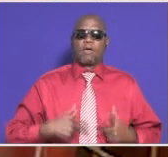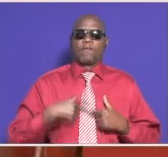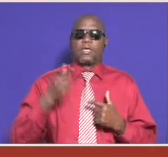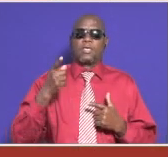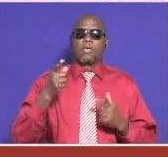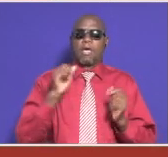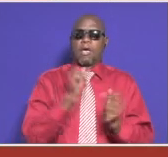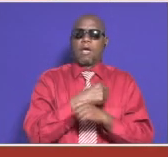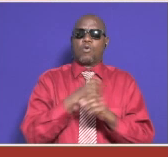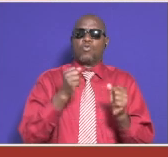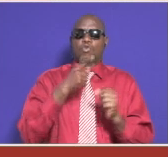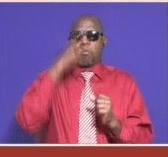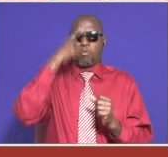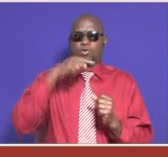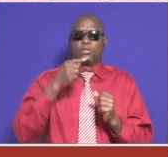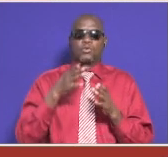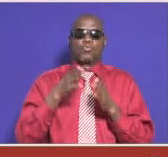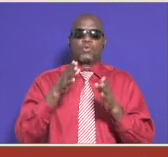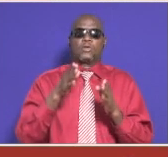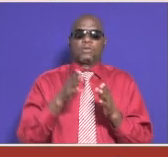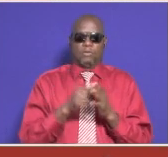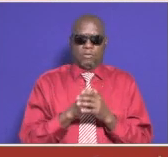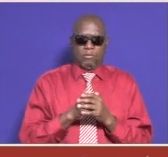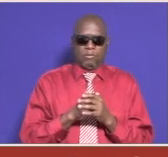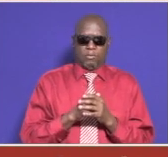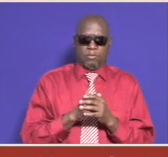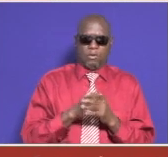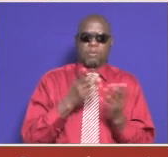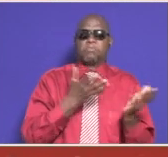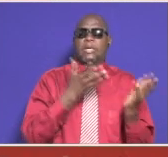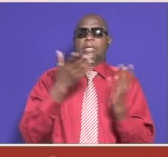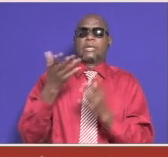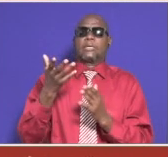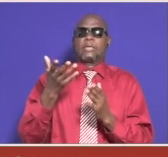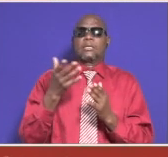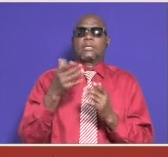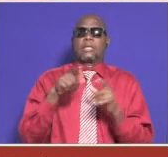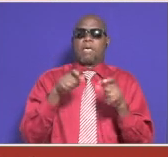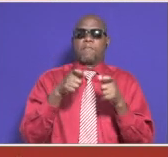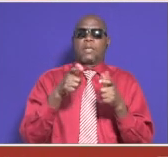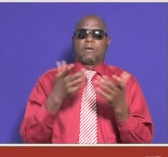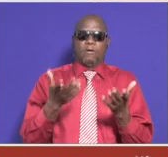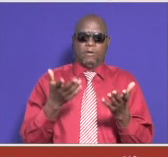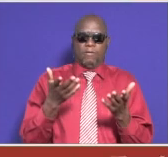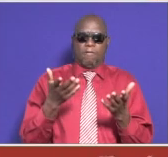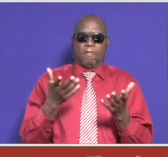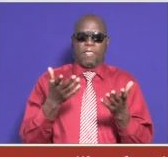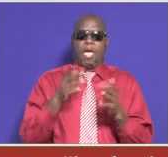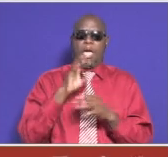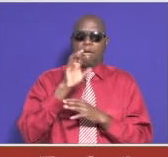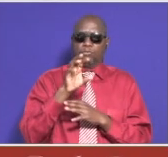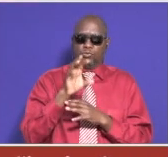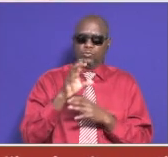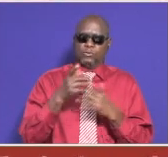the policy direction, but instead they take it to the tweet and the media to actually abuse